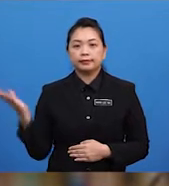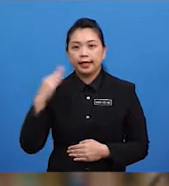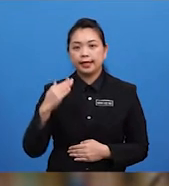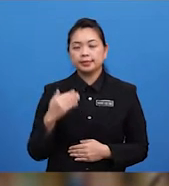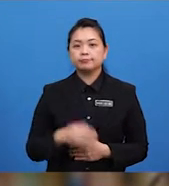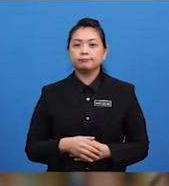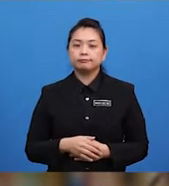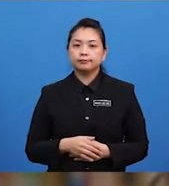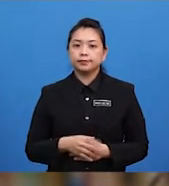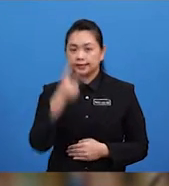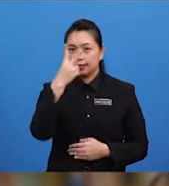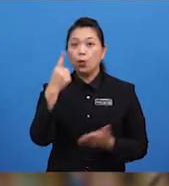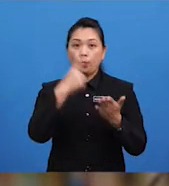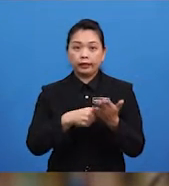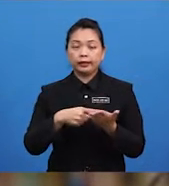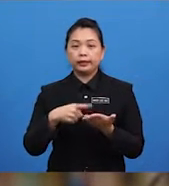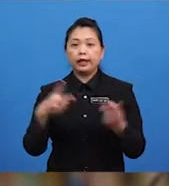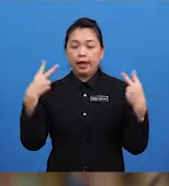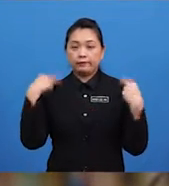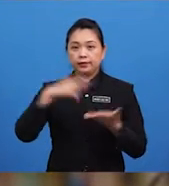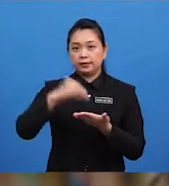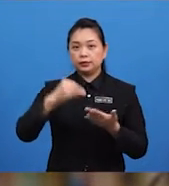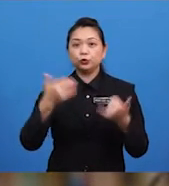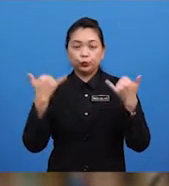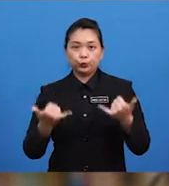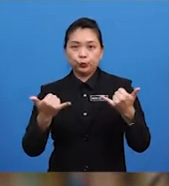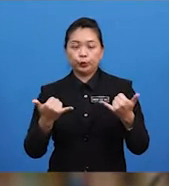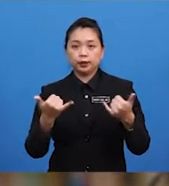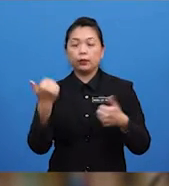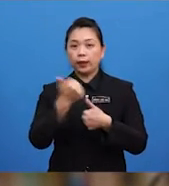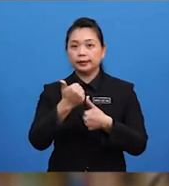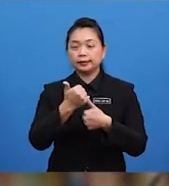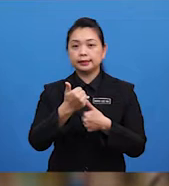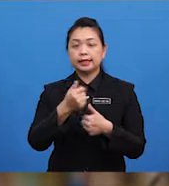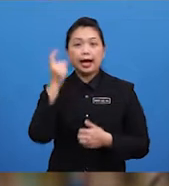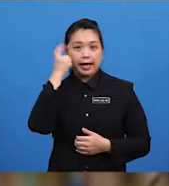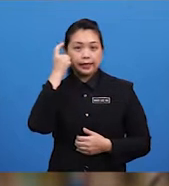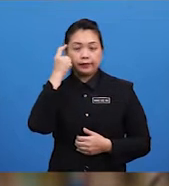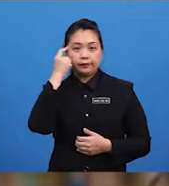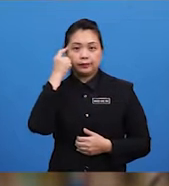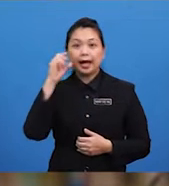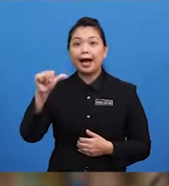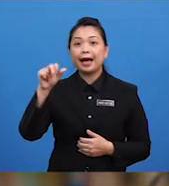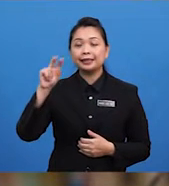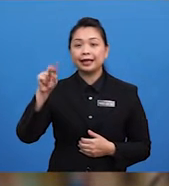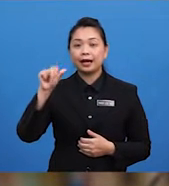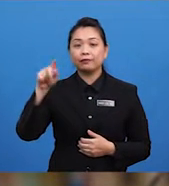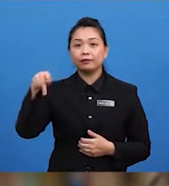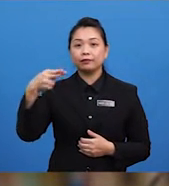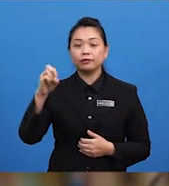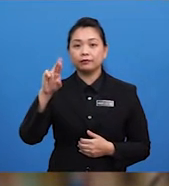Let's recap what we have learned today. 1. Identify anaphoric references.